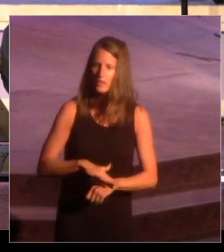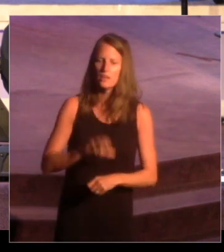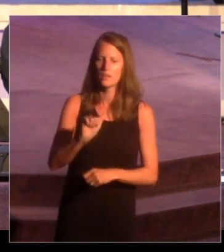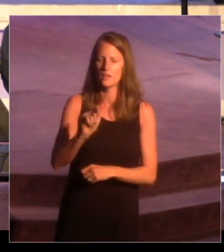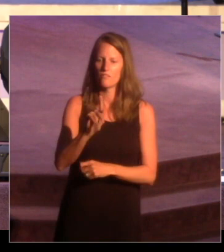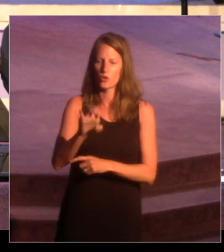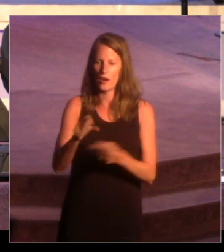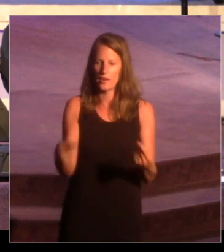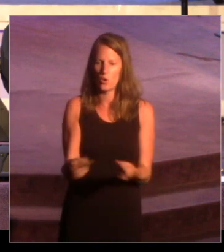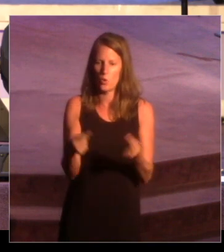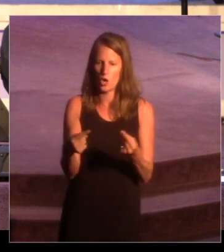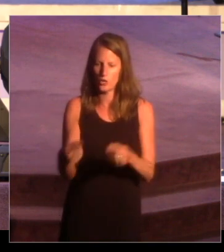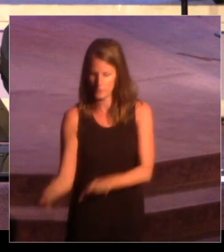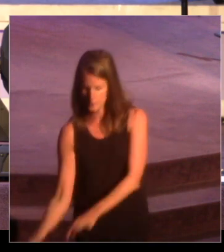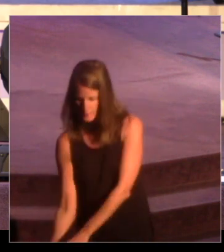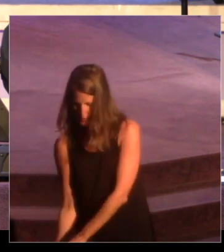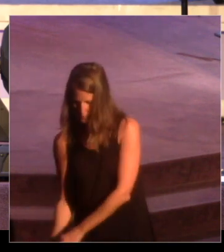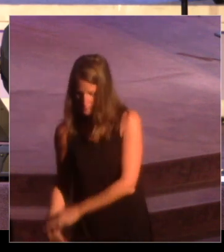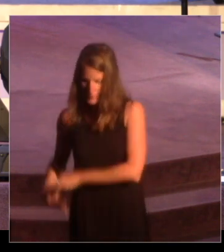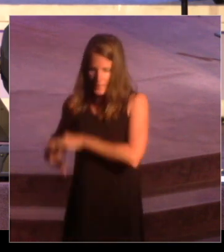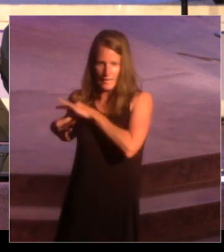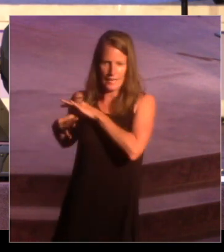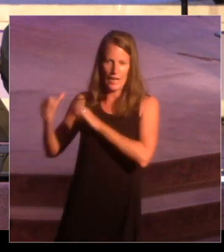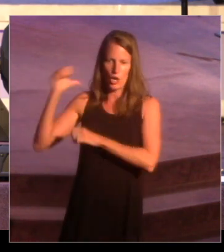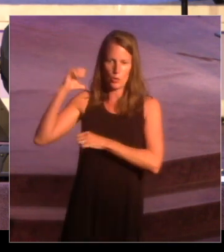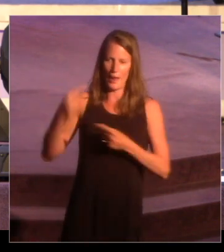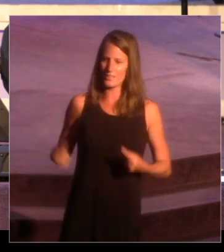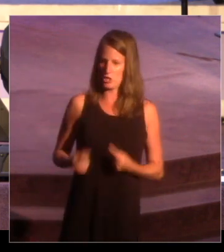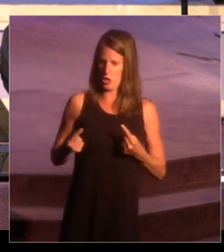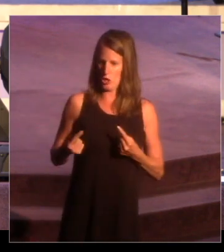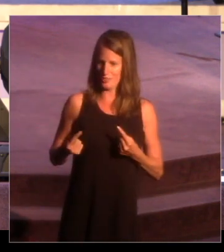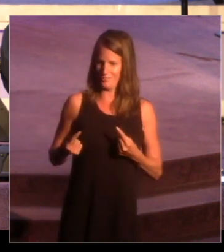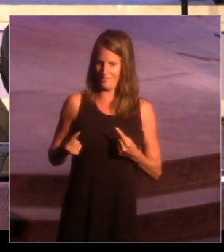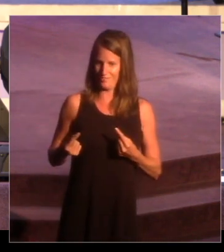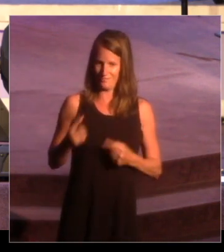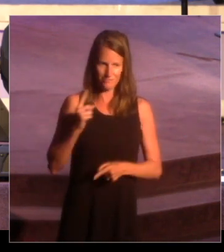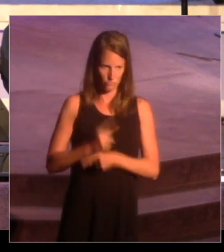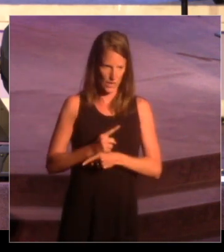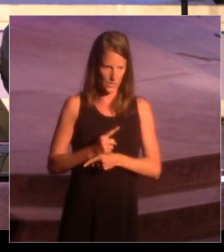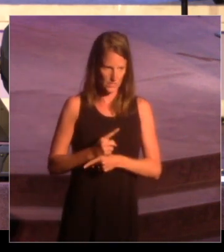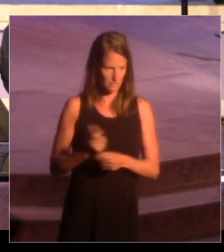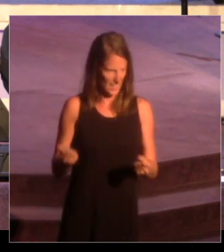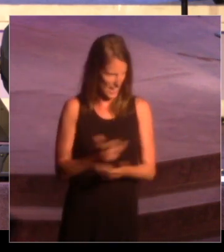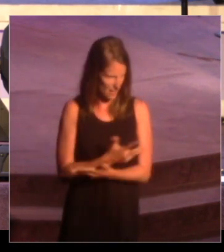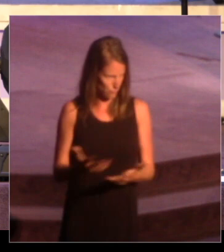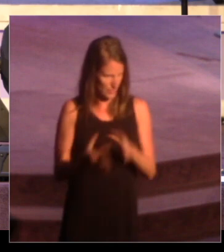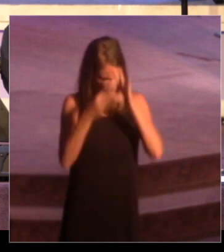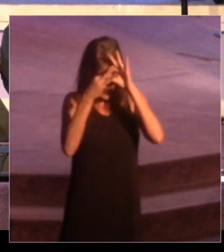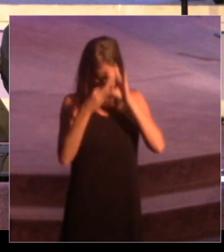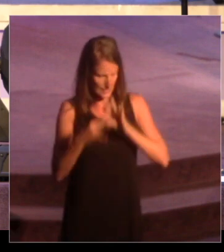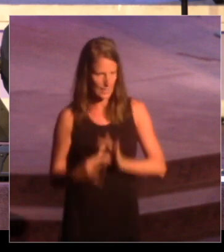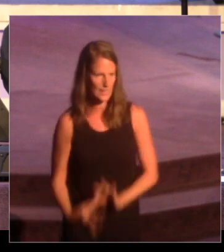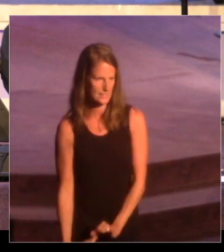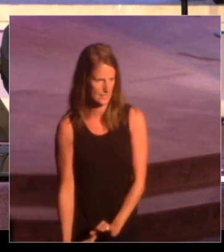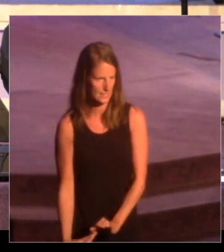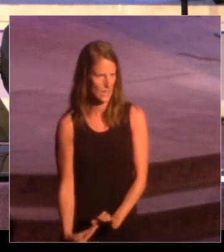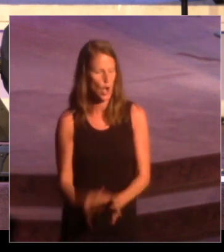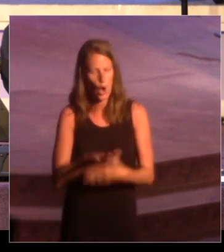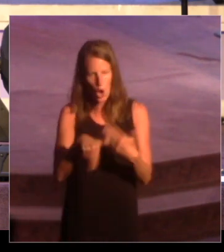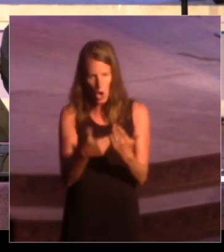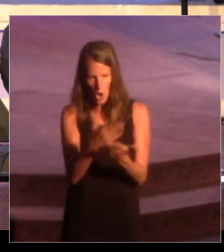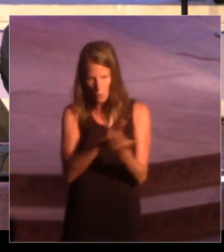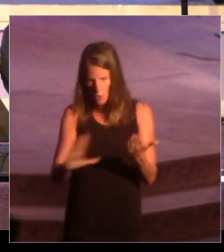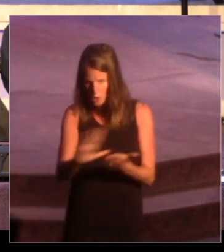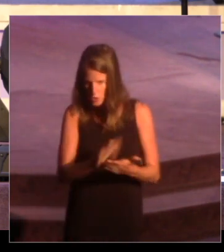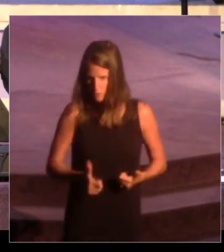hurts, eventually your back starts hurting, because you compensate and it works its way up. Well, it's the same in every area of our